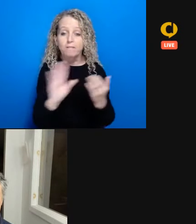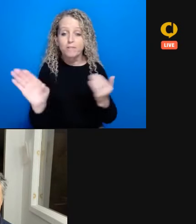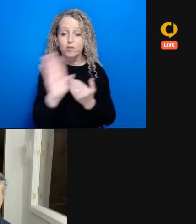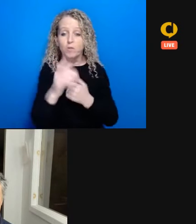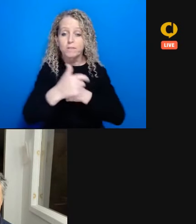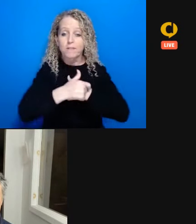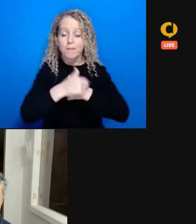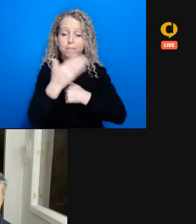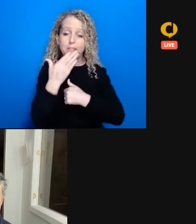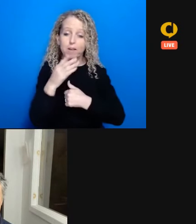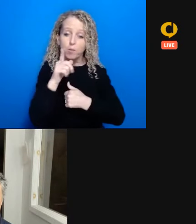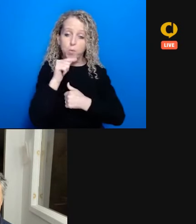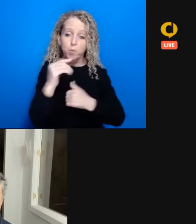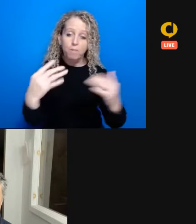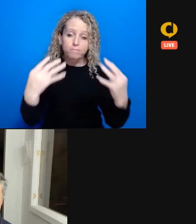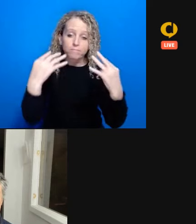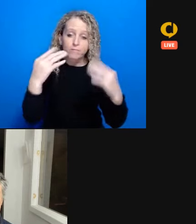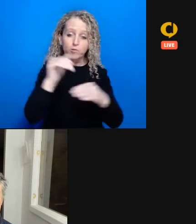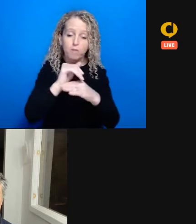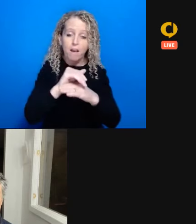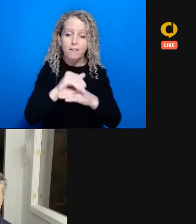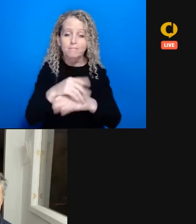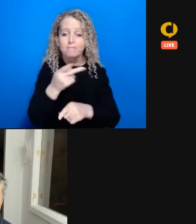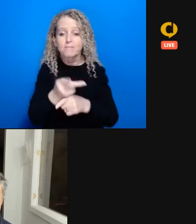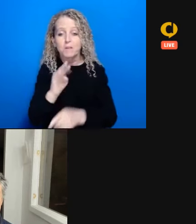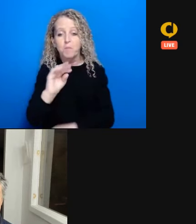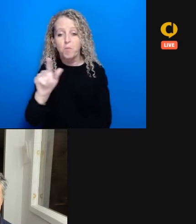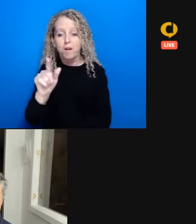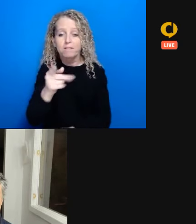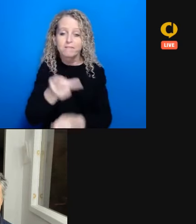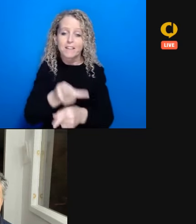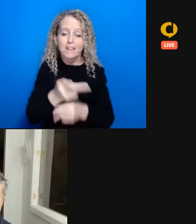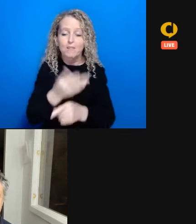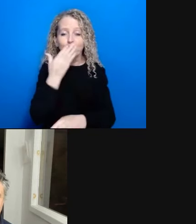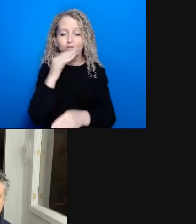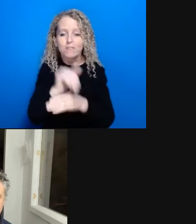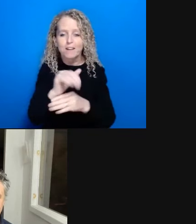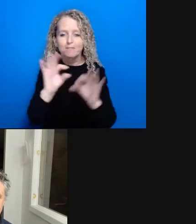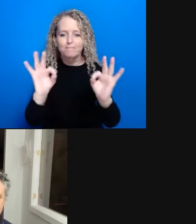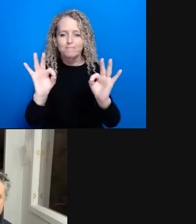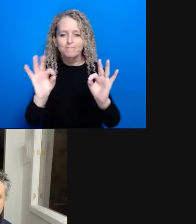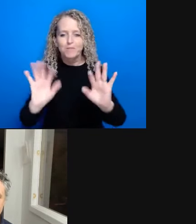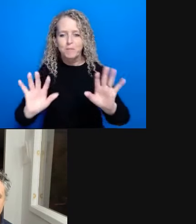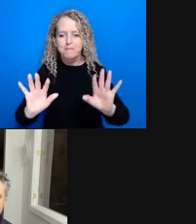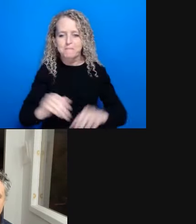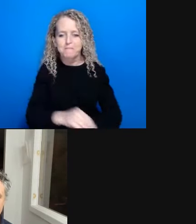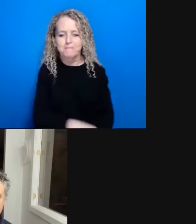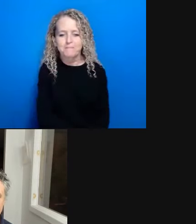viewers. And stay well, take care, and have a good night. Bye-bye.